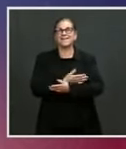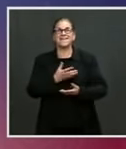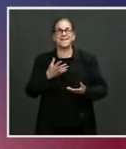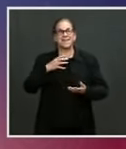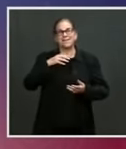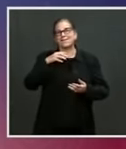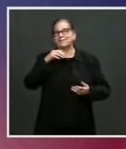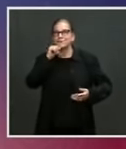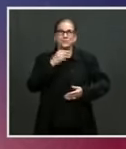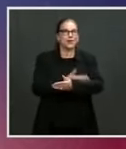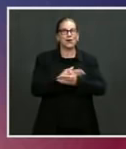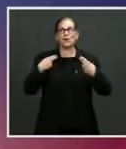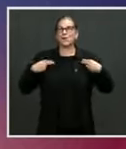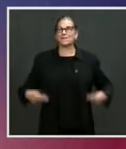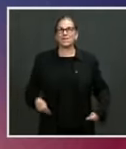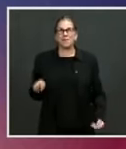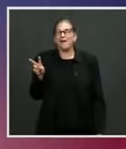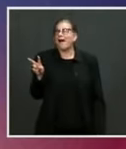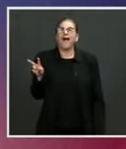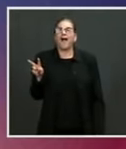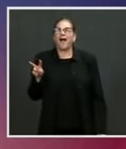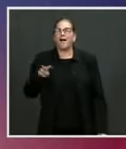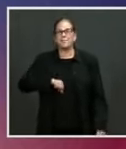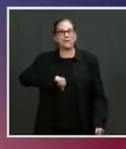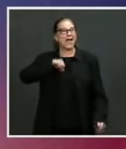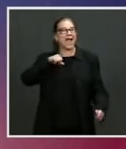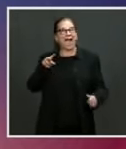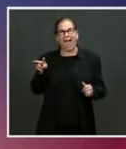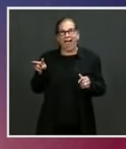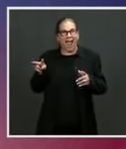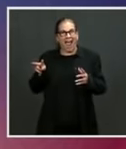pride they felt wearing it.